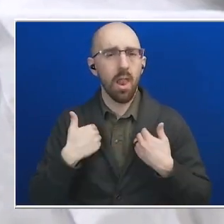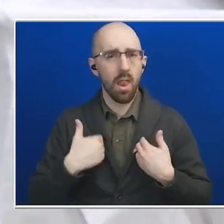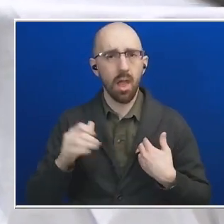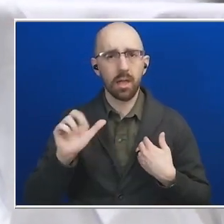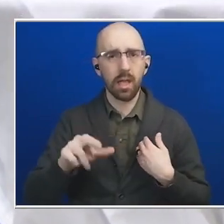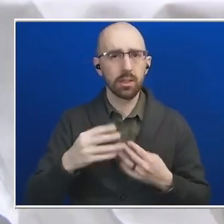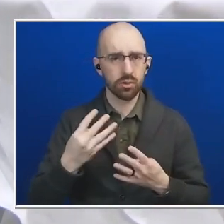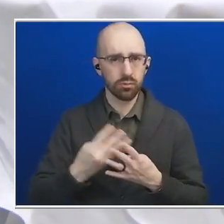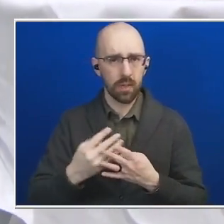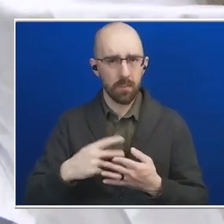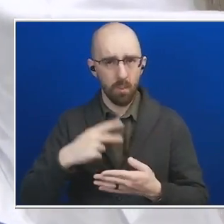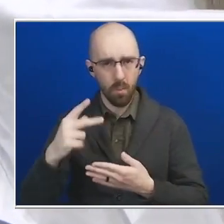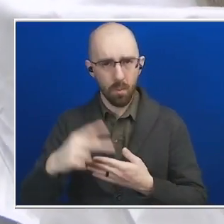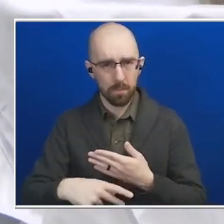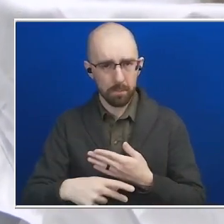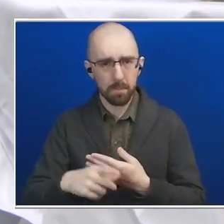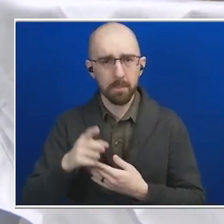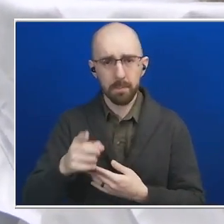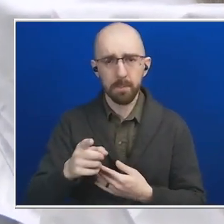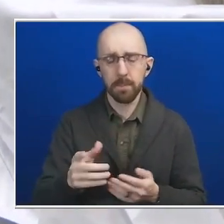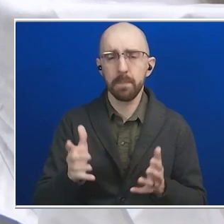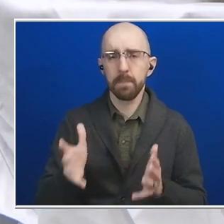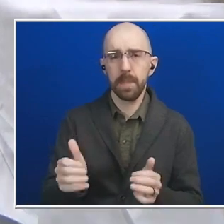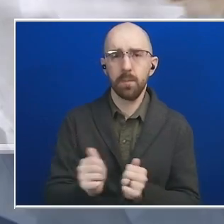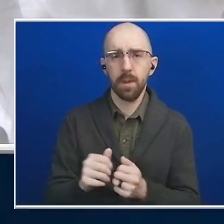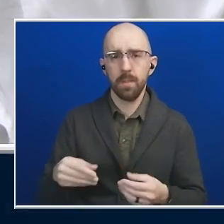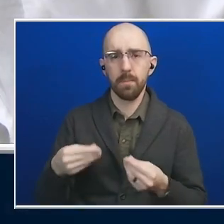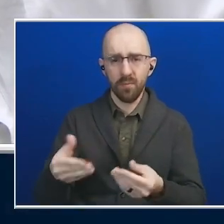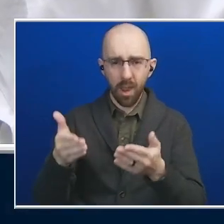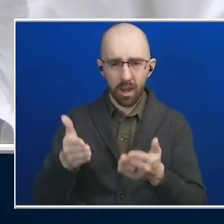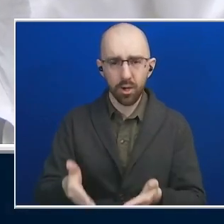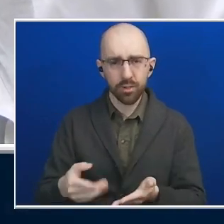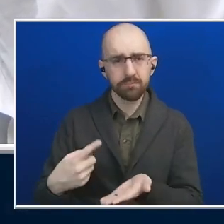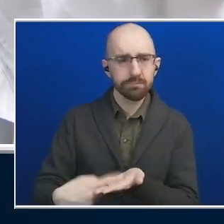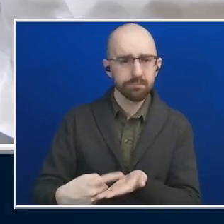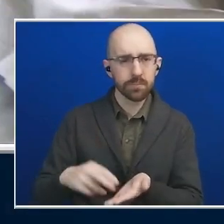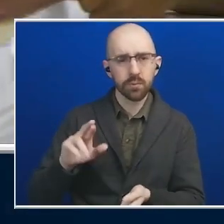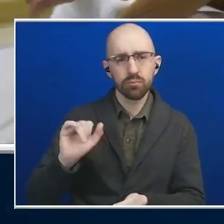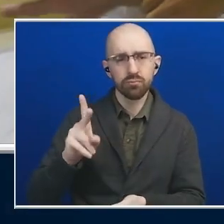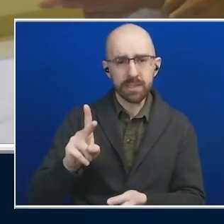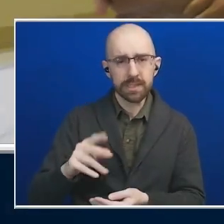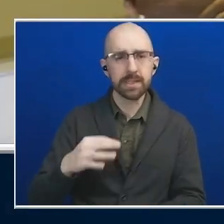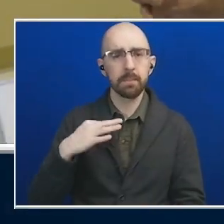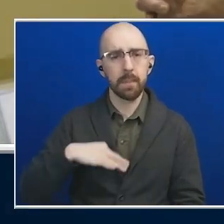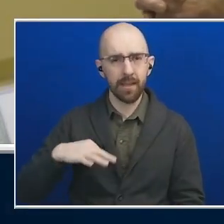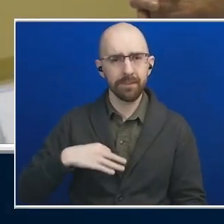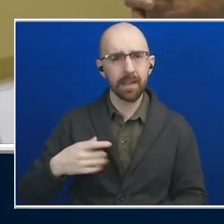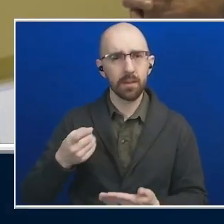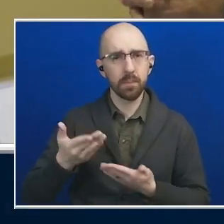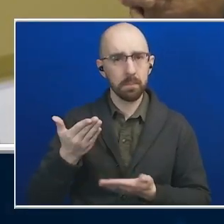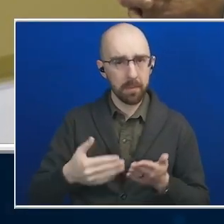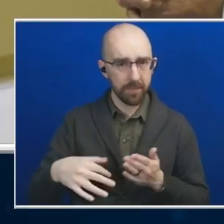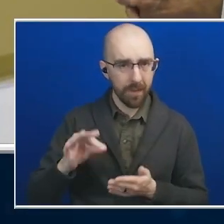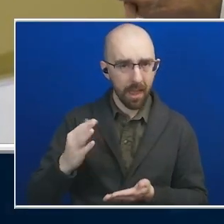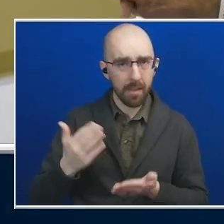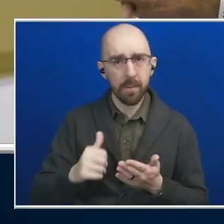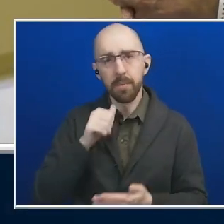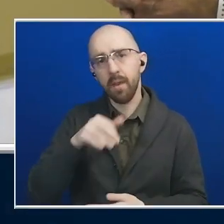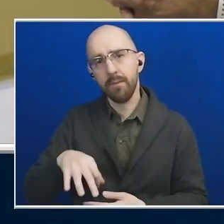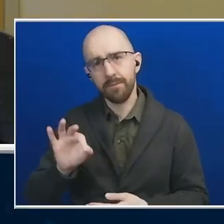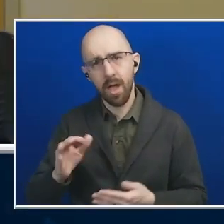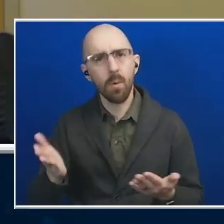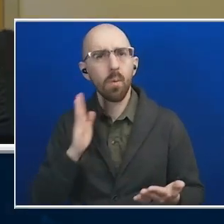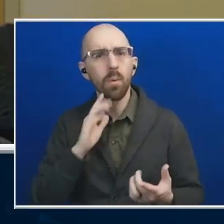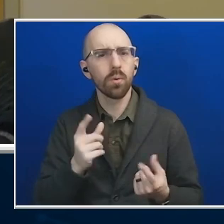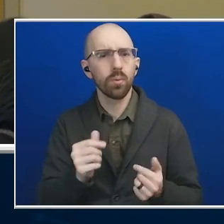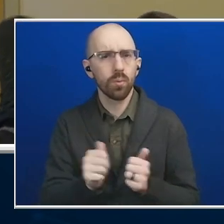you speak with a provider to go over the risks, the benefits, and what you may or may not find and what potentially we would do in terms of follow-up. So